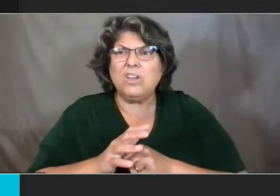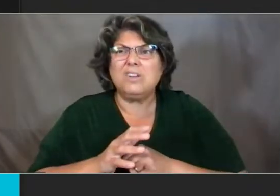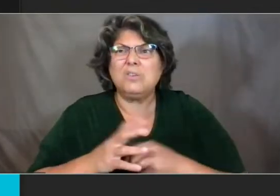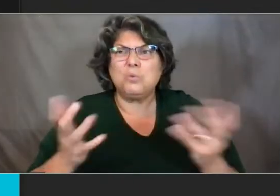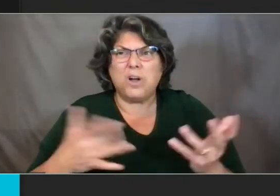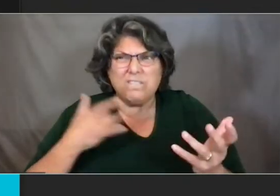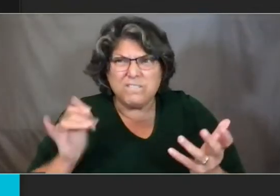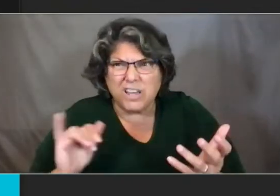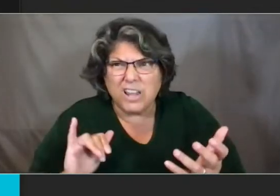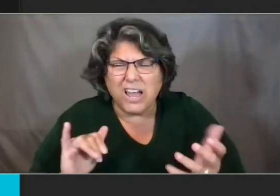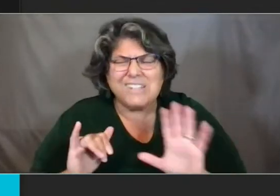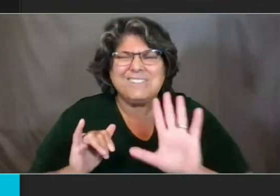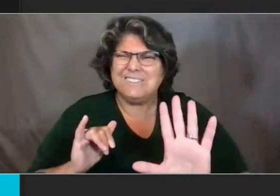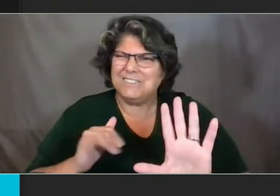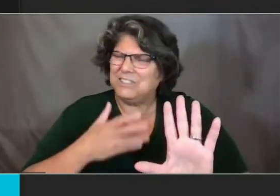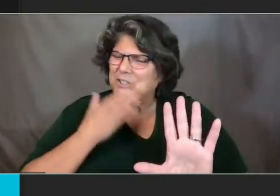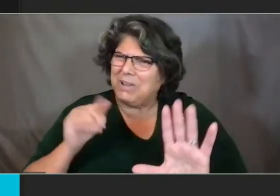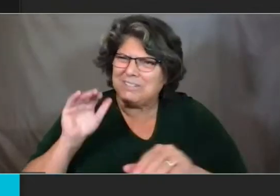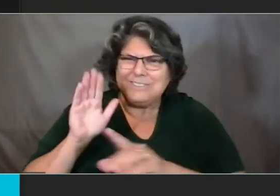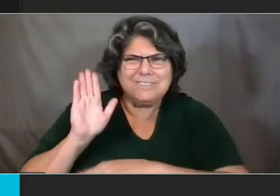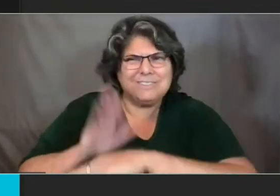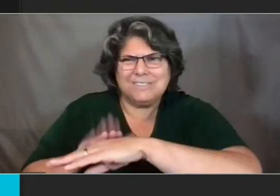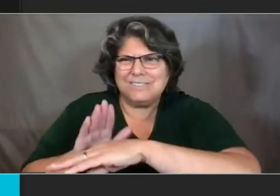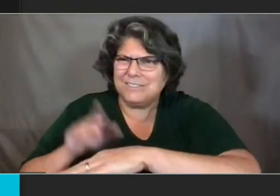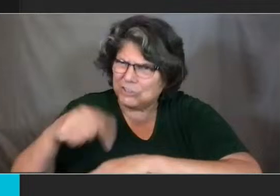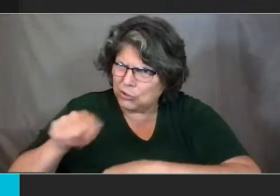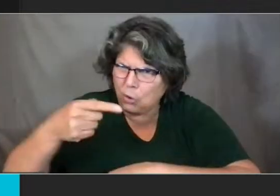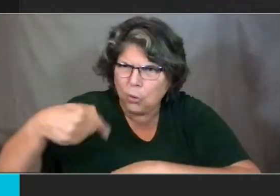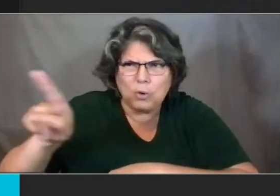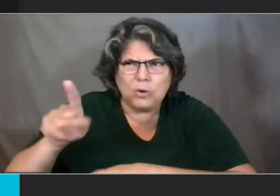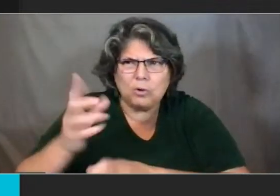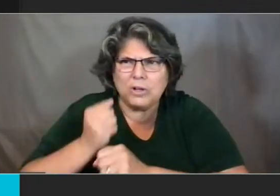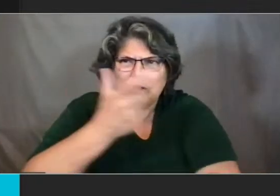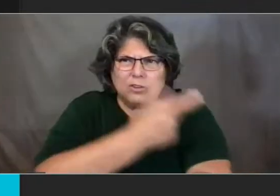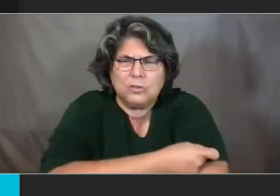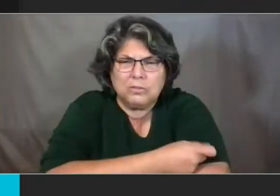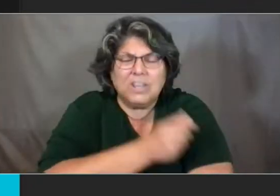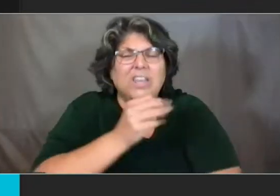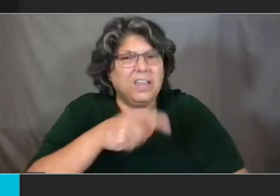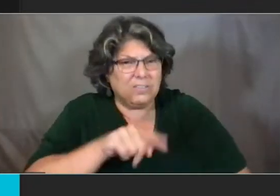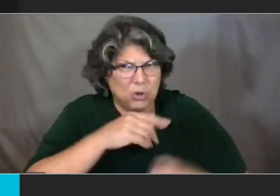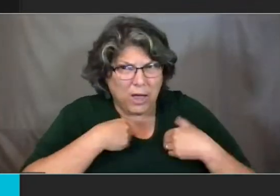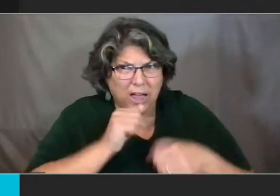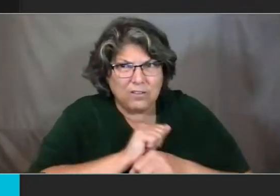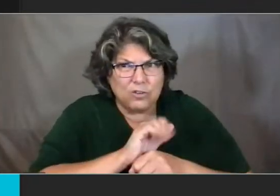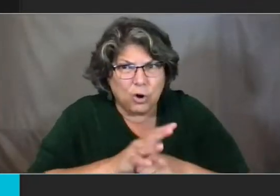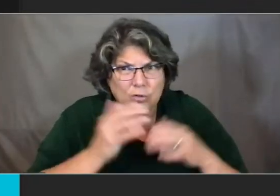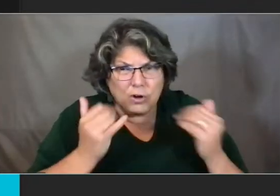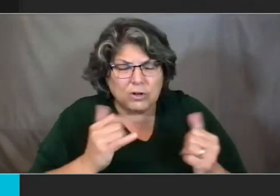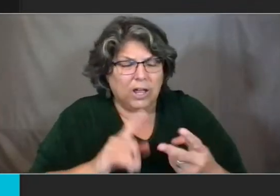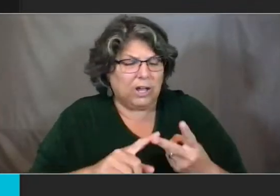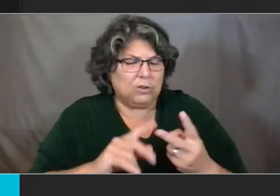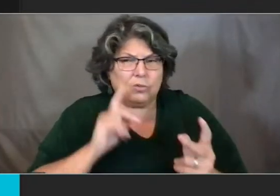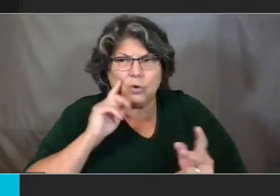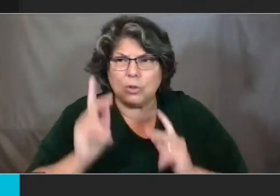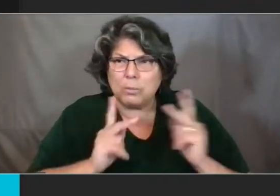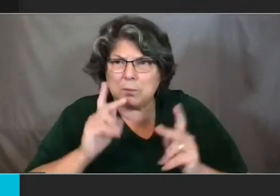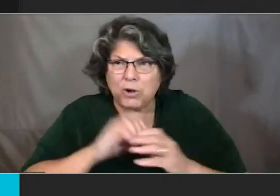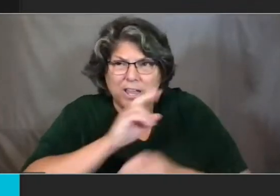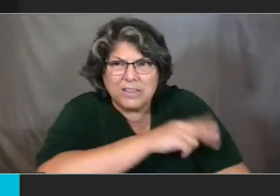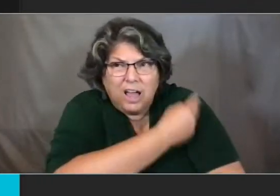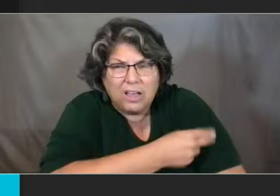encourage others around you. And for those of you who are suffering right now from a COVID infection, to our people in the hospital, to our people in